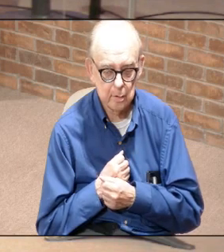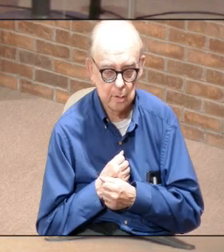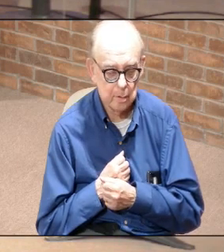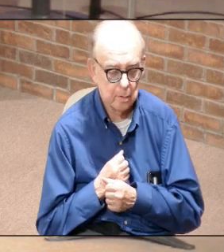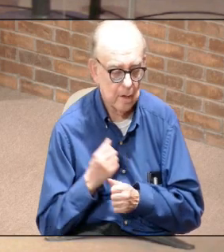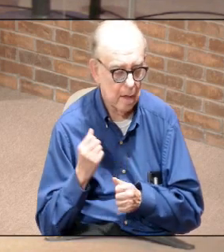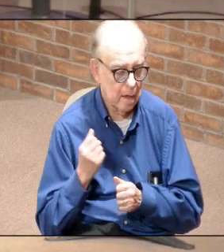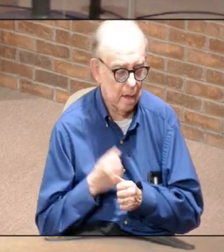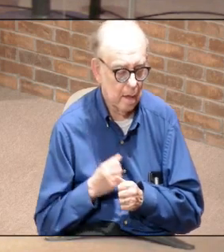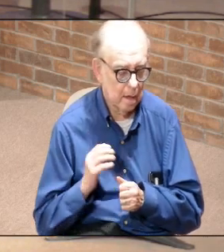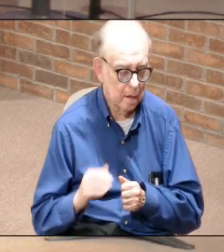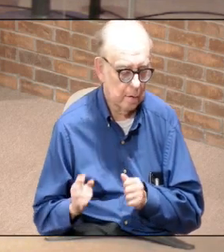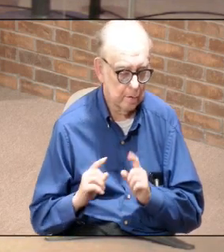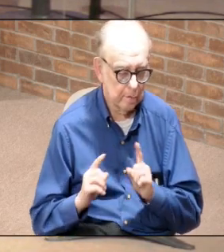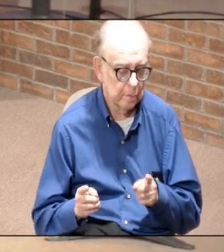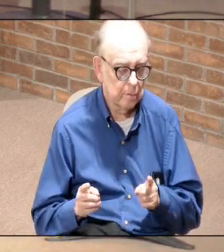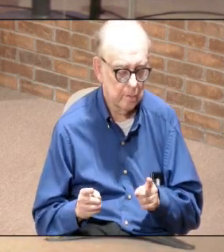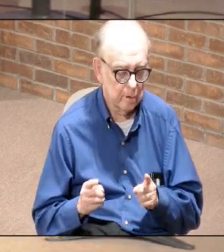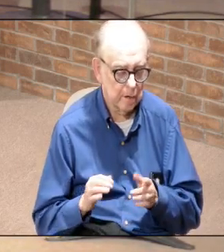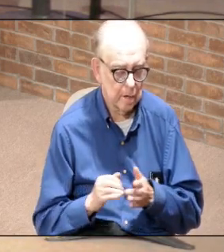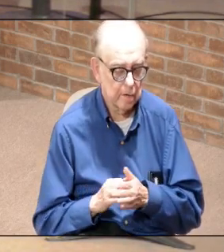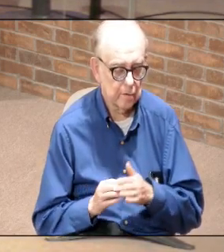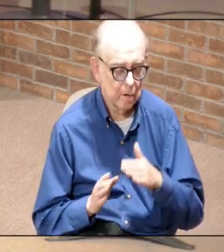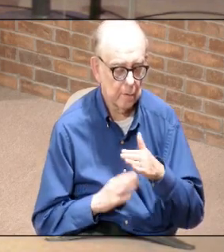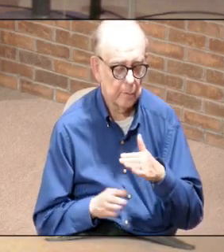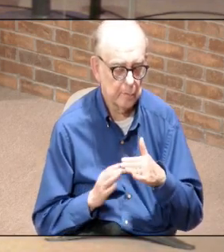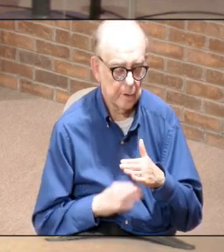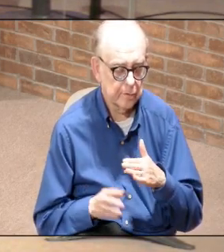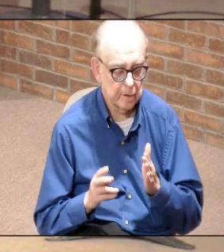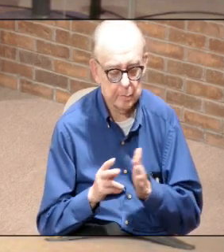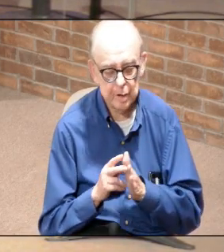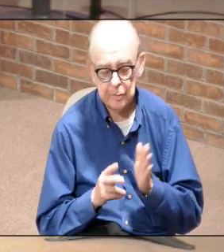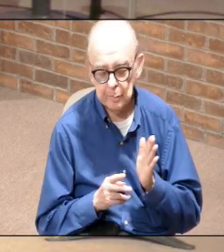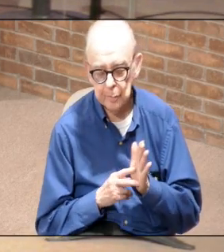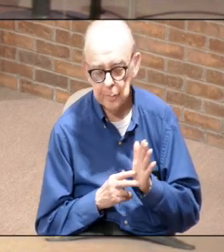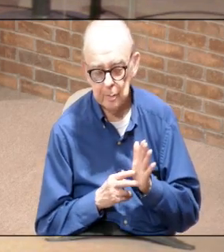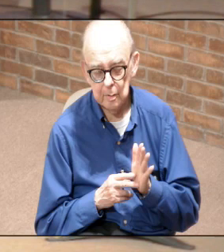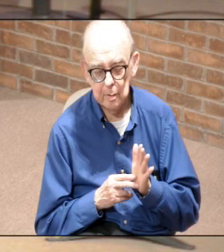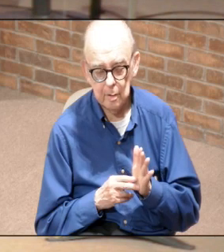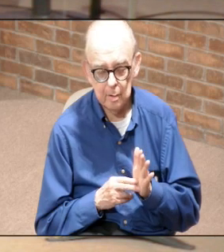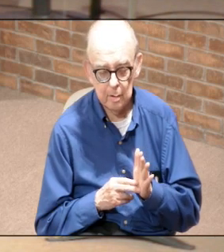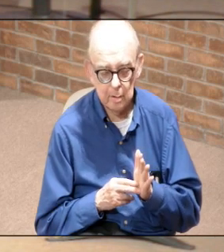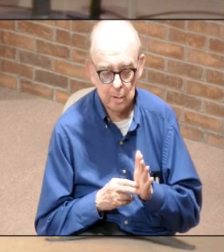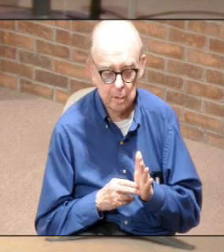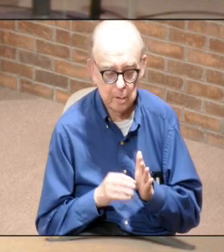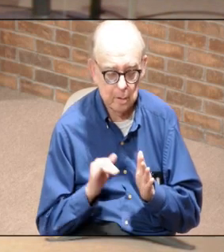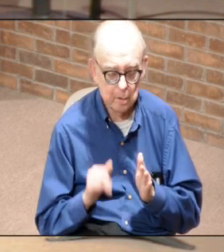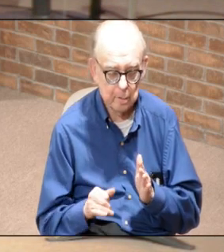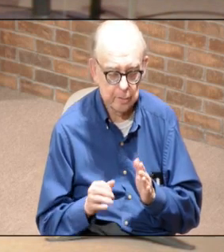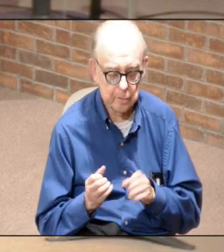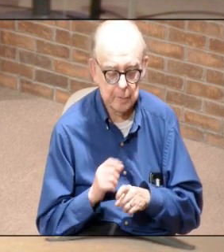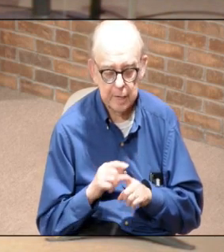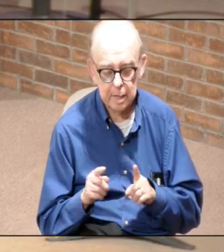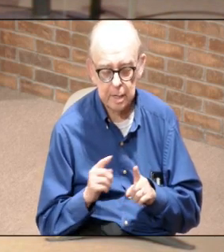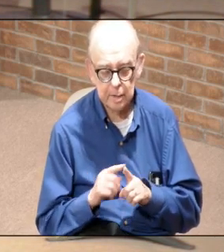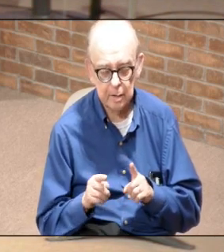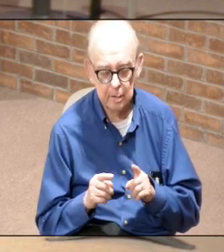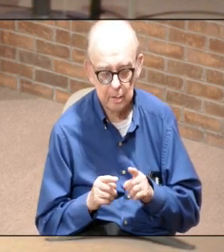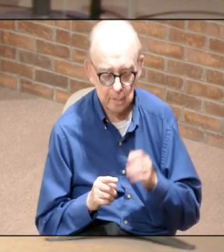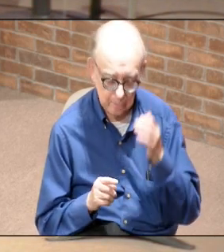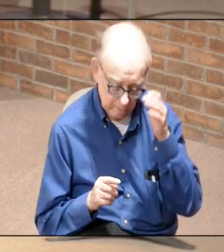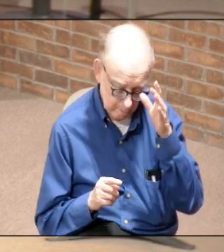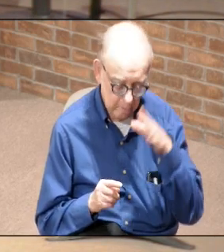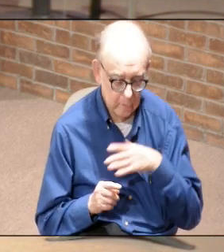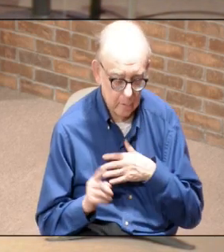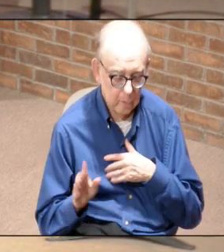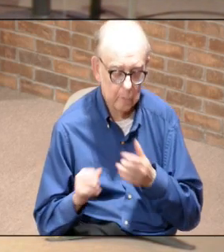Every child that comes through there is taught those basic principles. He's still making a difference. He only